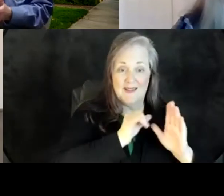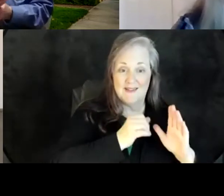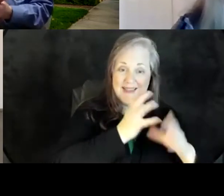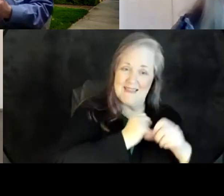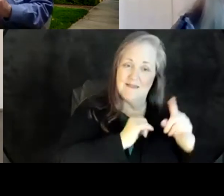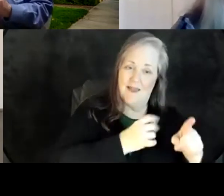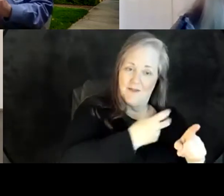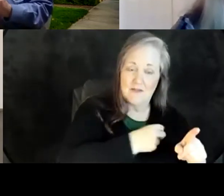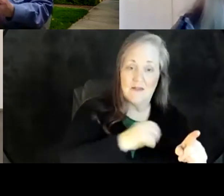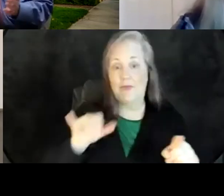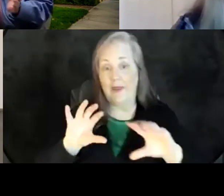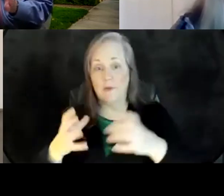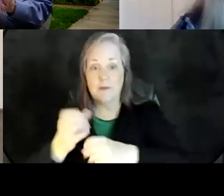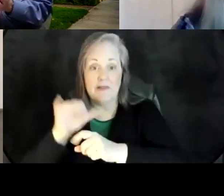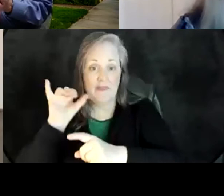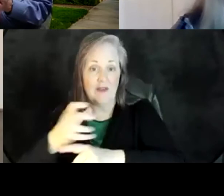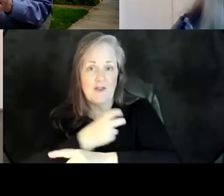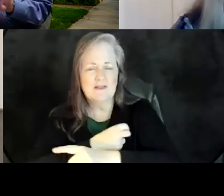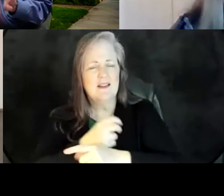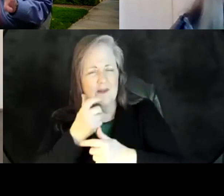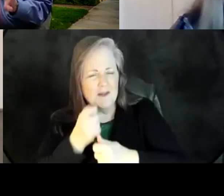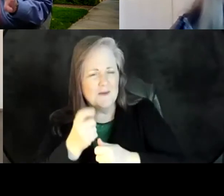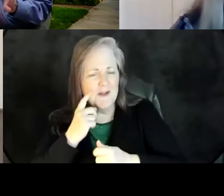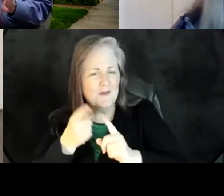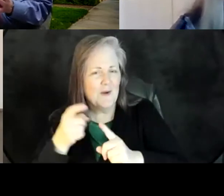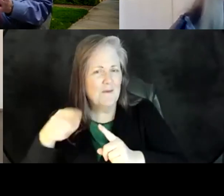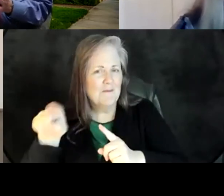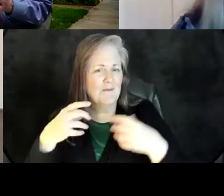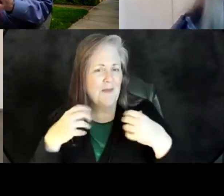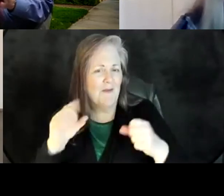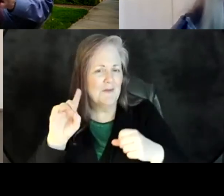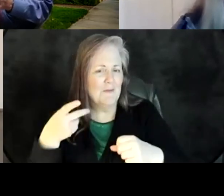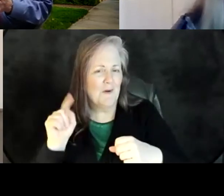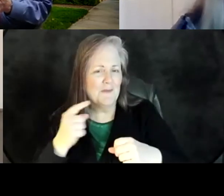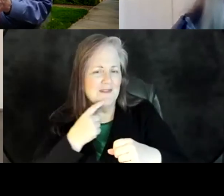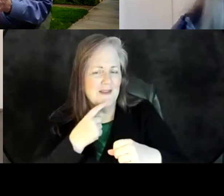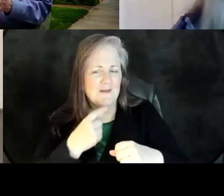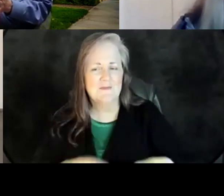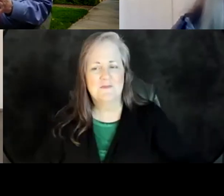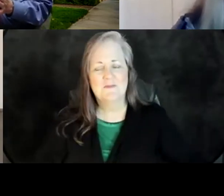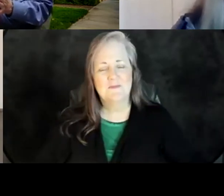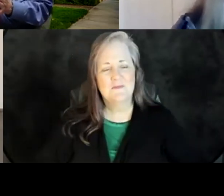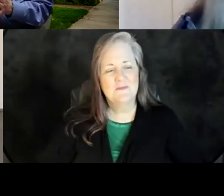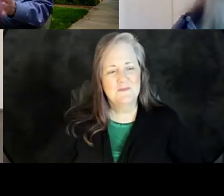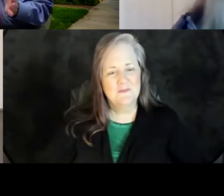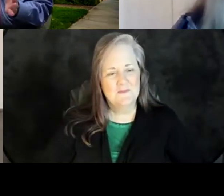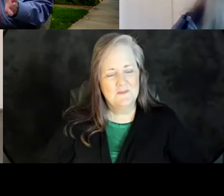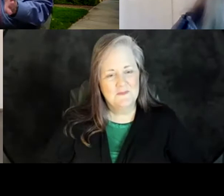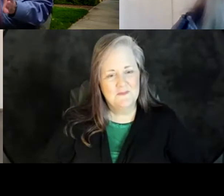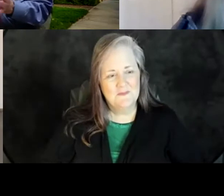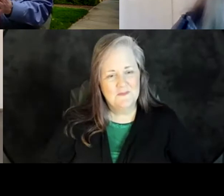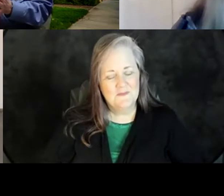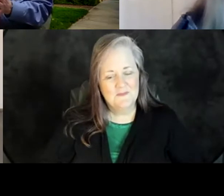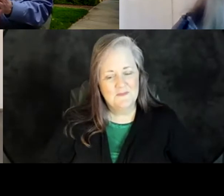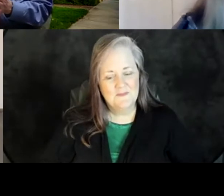And then I'll be interested to hear what the folks from the health department have to say about that as well. So we look